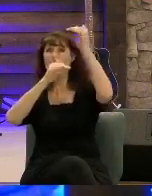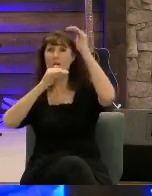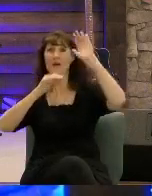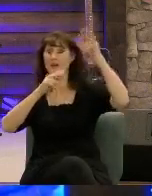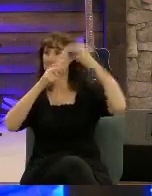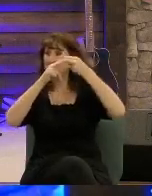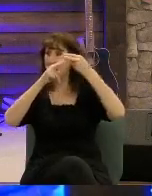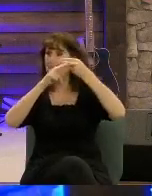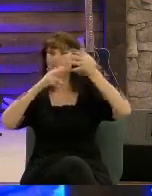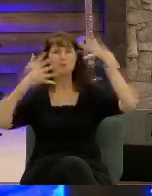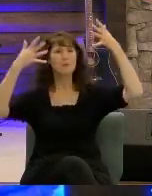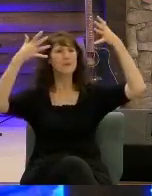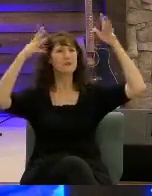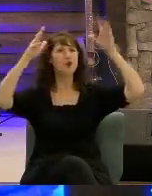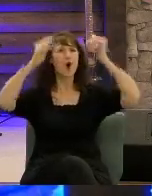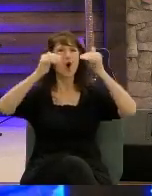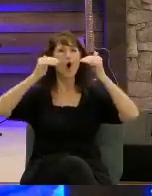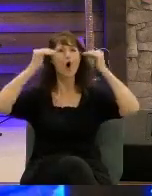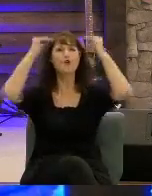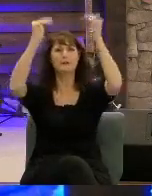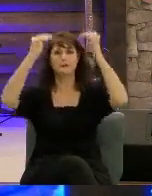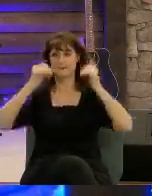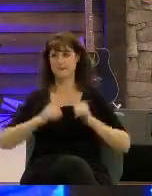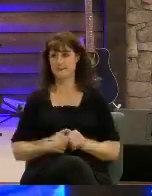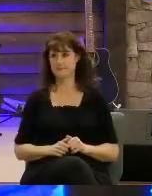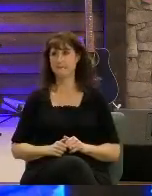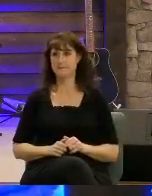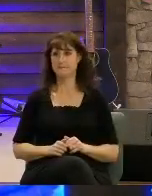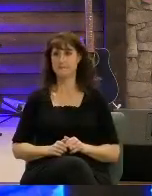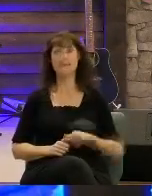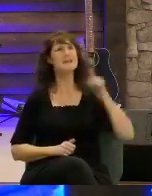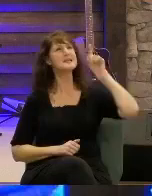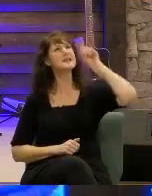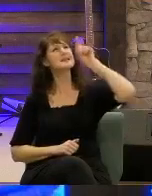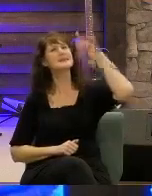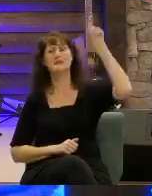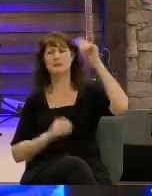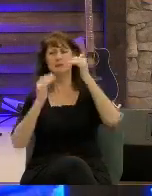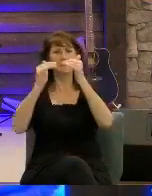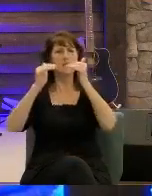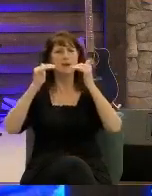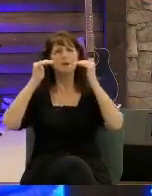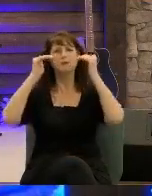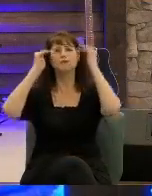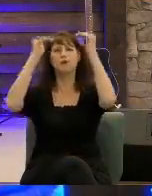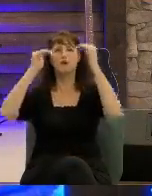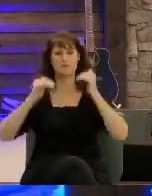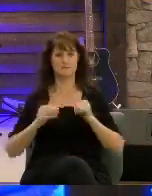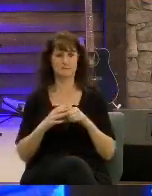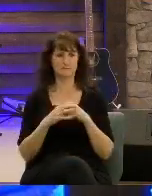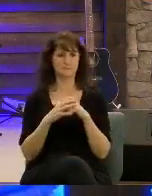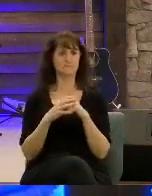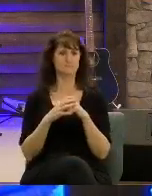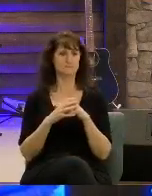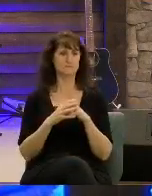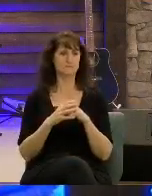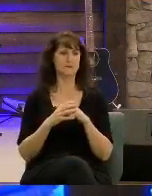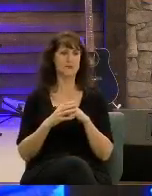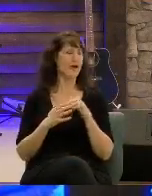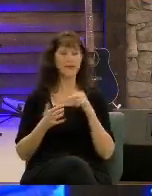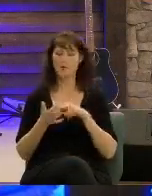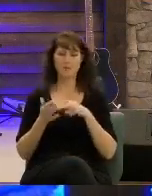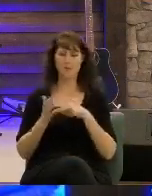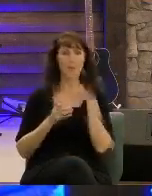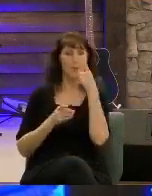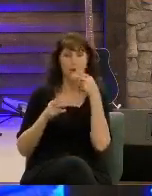is to be exalted. Yes. He is to be exalted, and I'm not talking about one name.